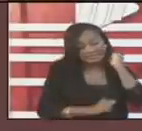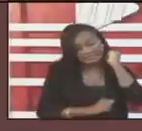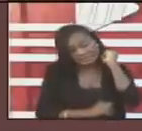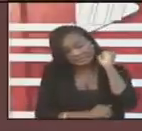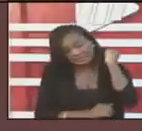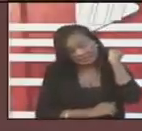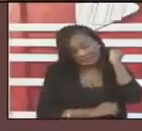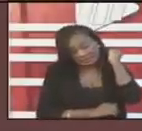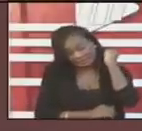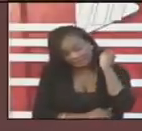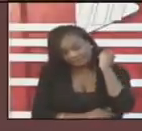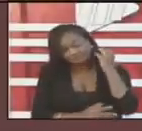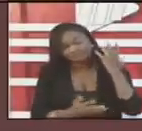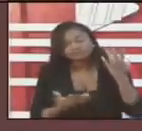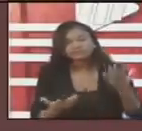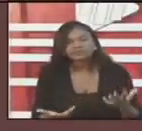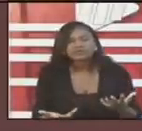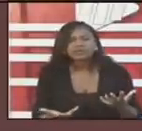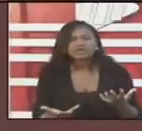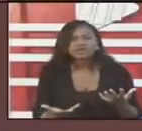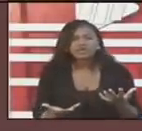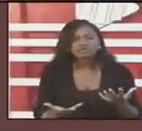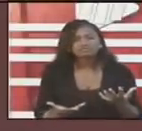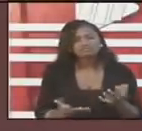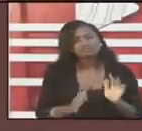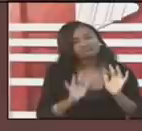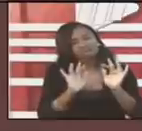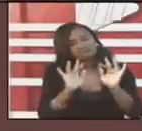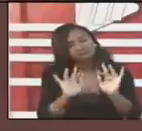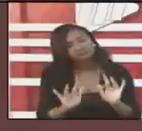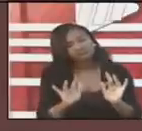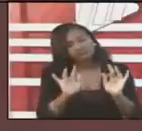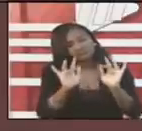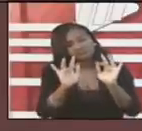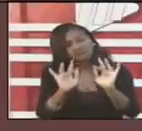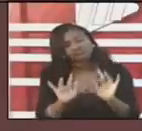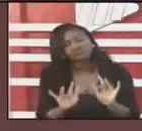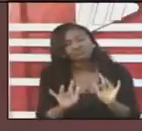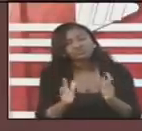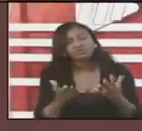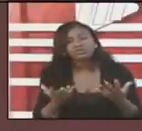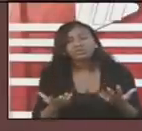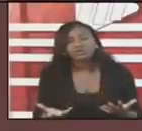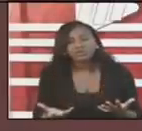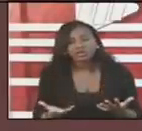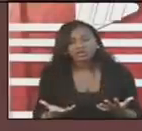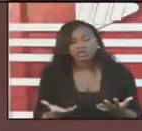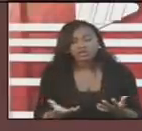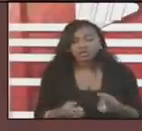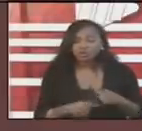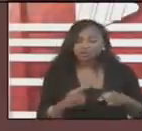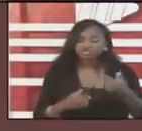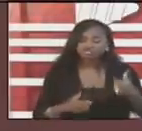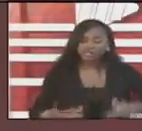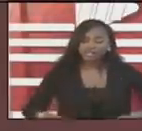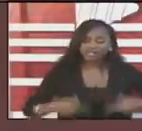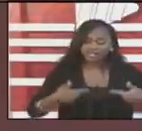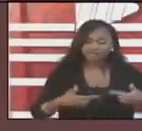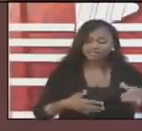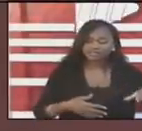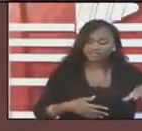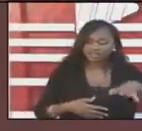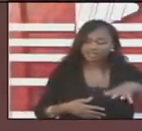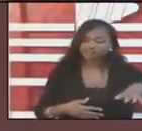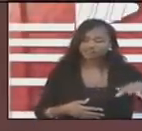stressful. And I empathize with you. When it comes to living in these areas, we have seen